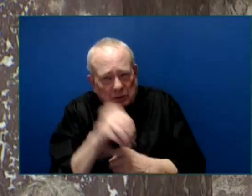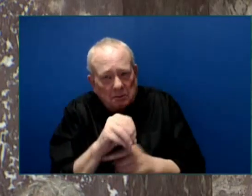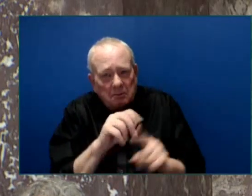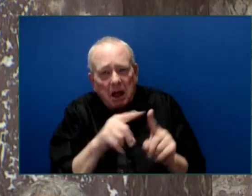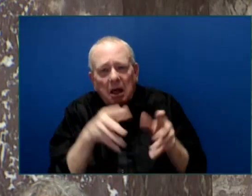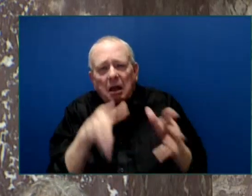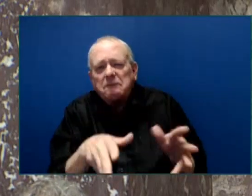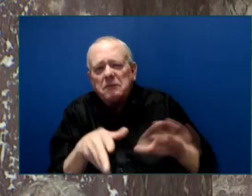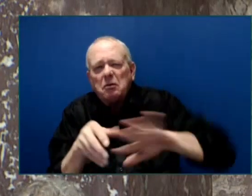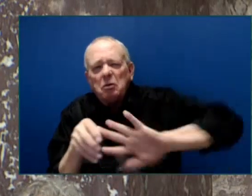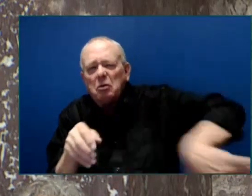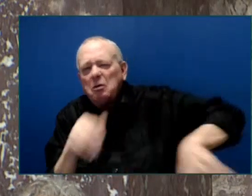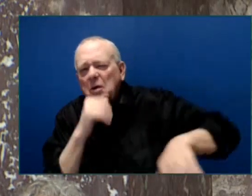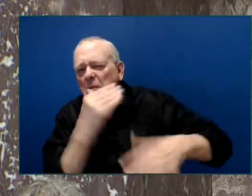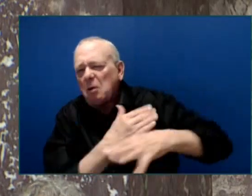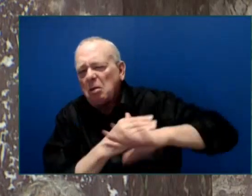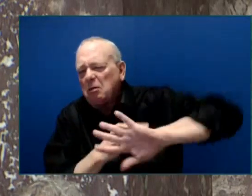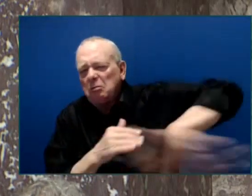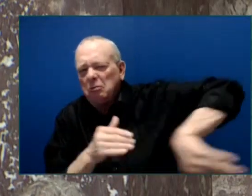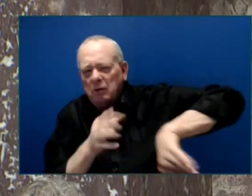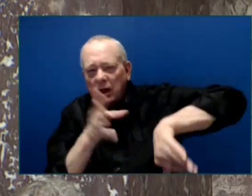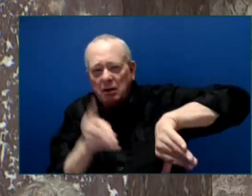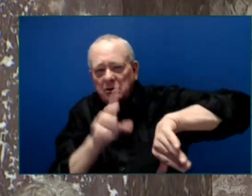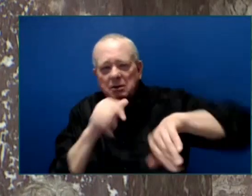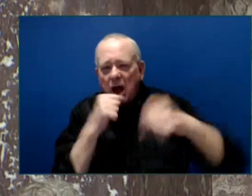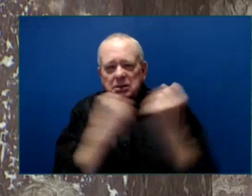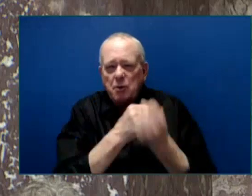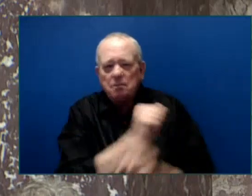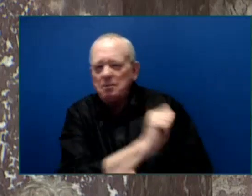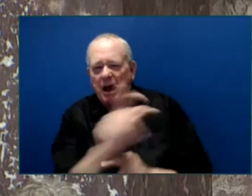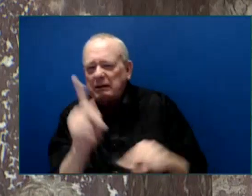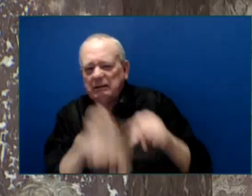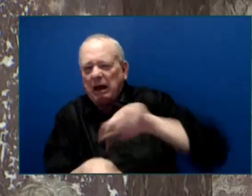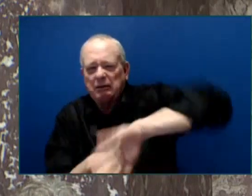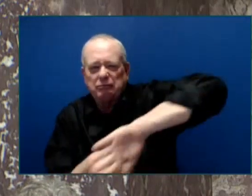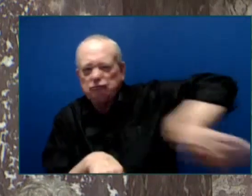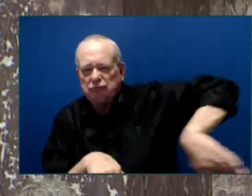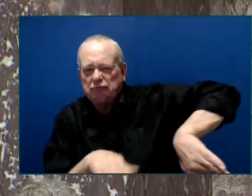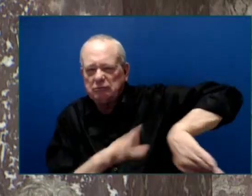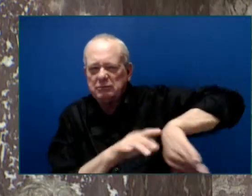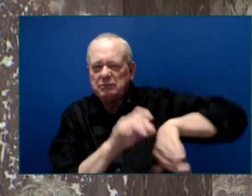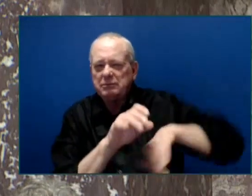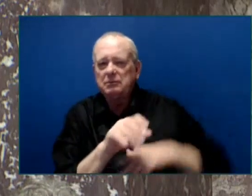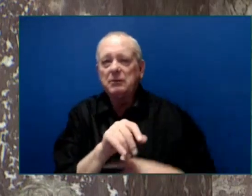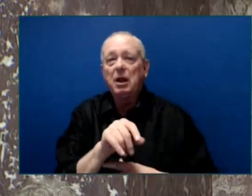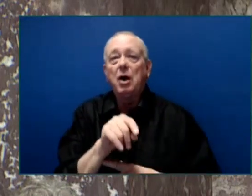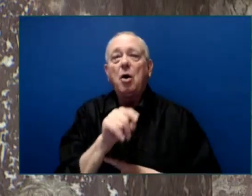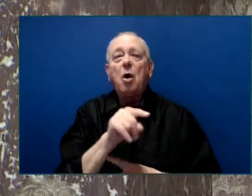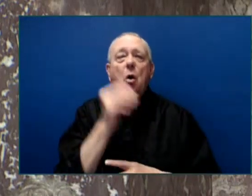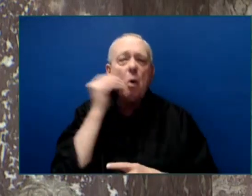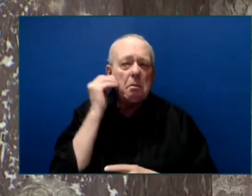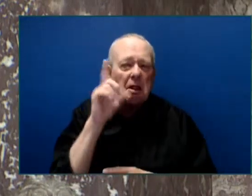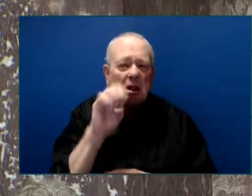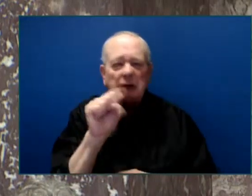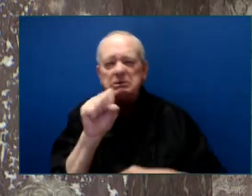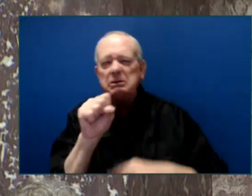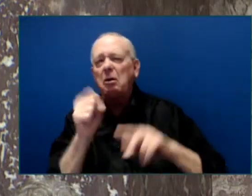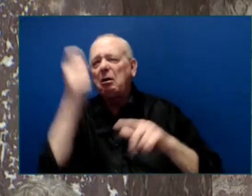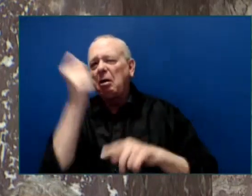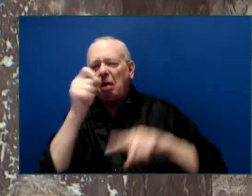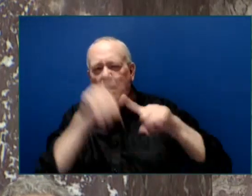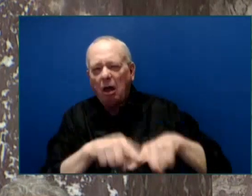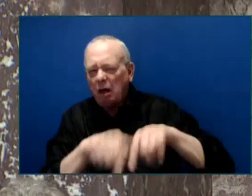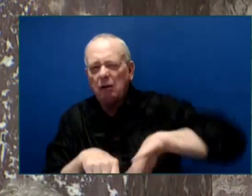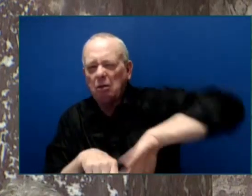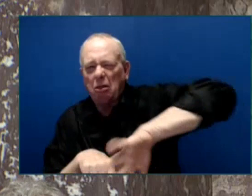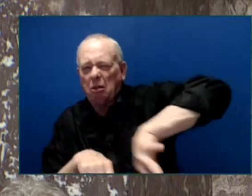absolutely never support us, like homeless people or those that are dependent on social supports. Perhaps, Honourable Speaker, those types of comments are reflected on why they